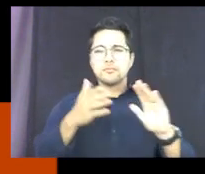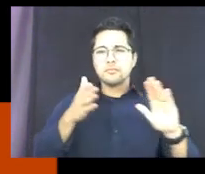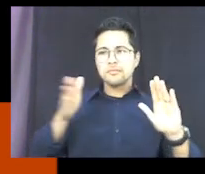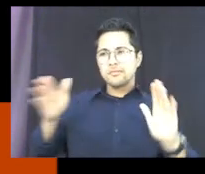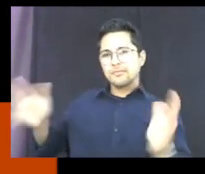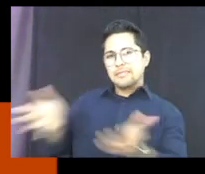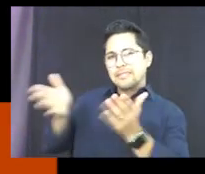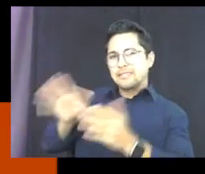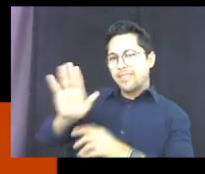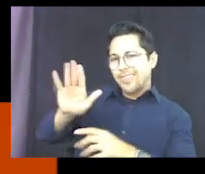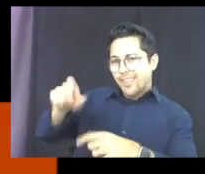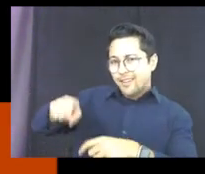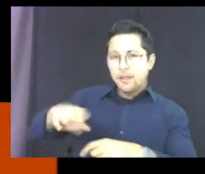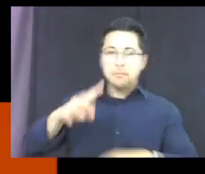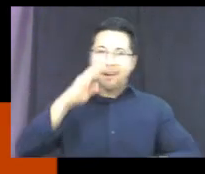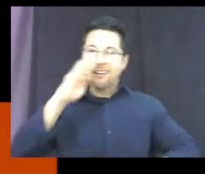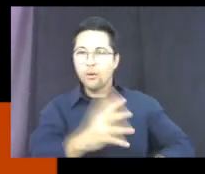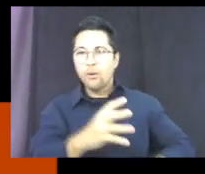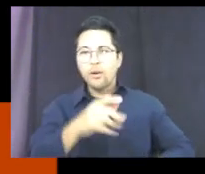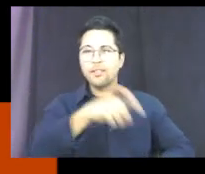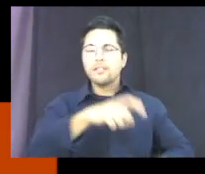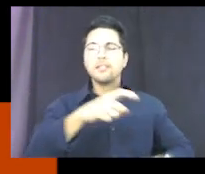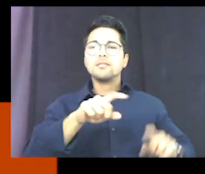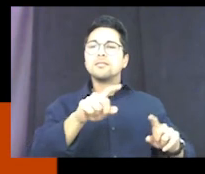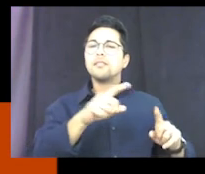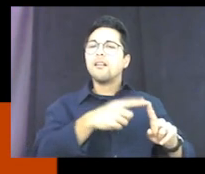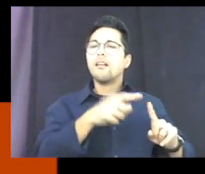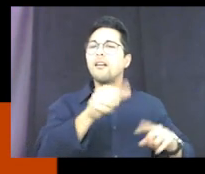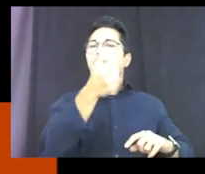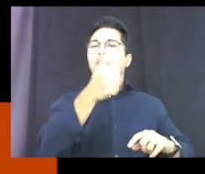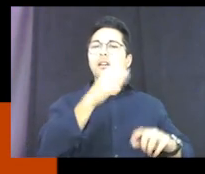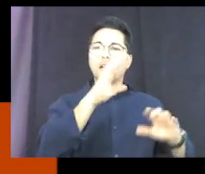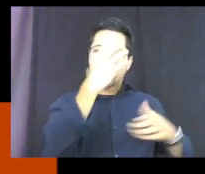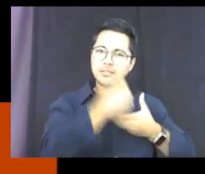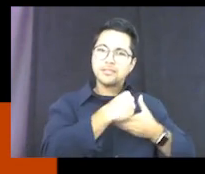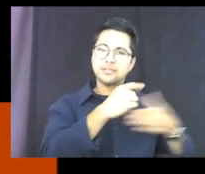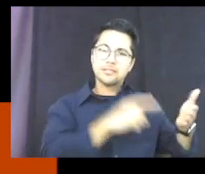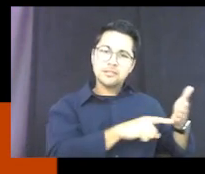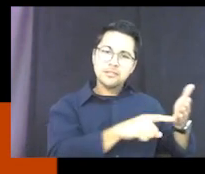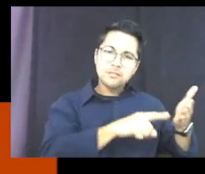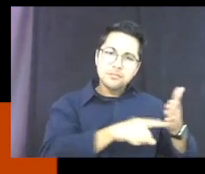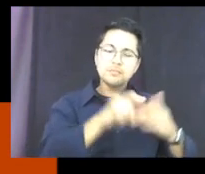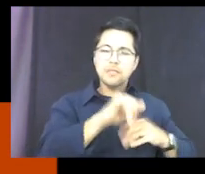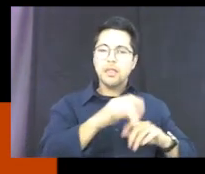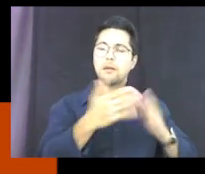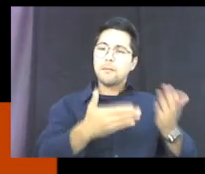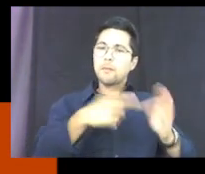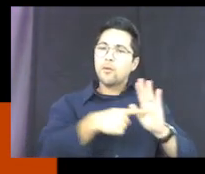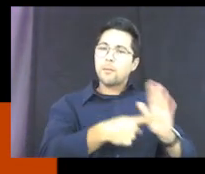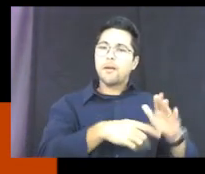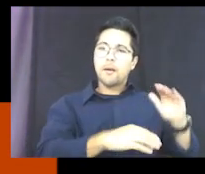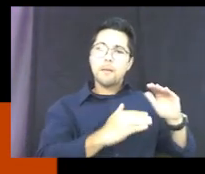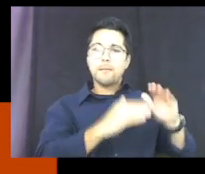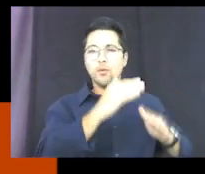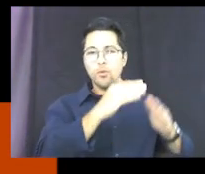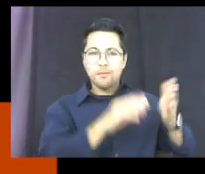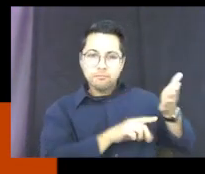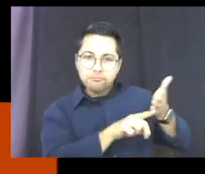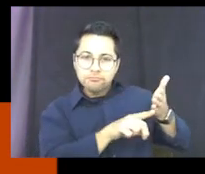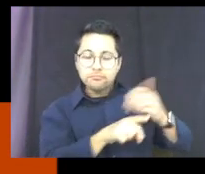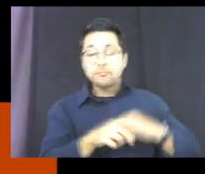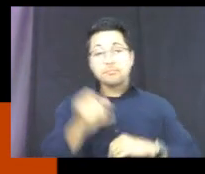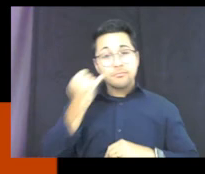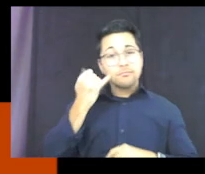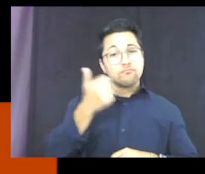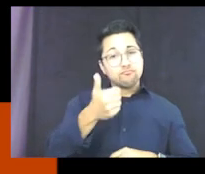while ignoring the needs of other autistic subtypes that may represent a minority within the group. If you are part of